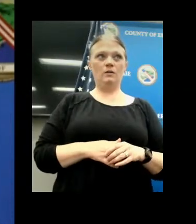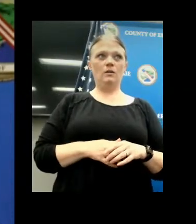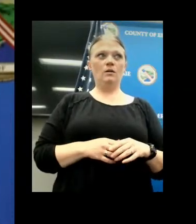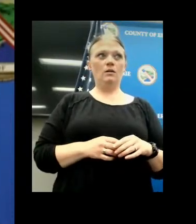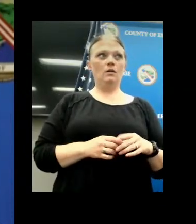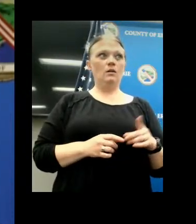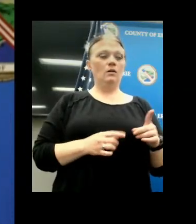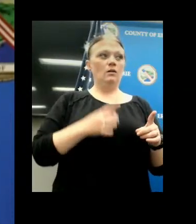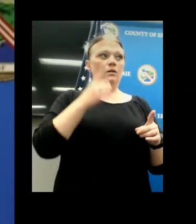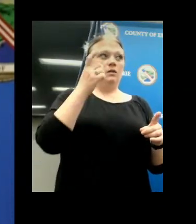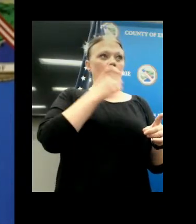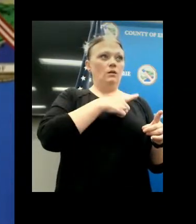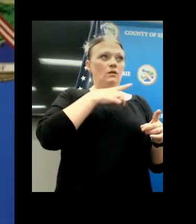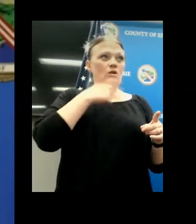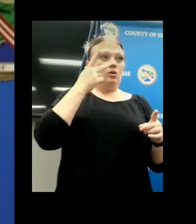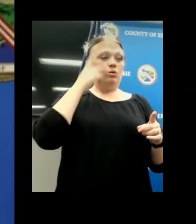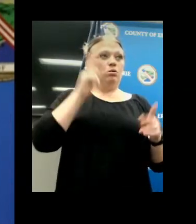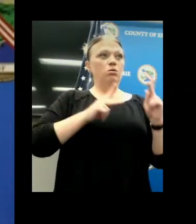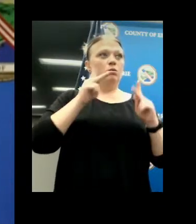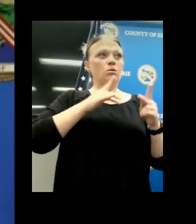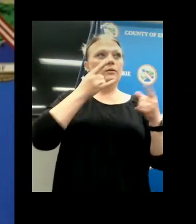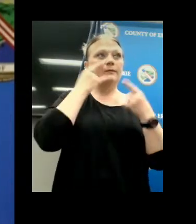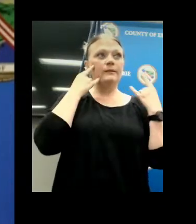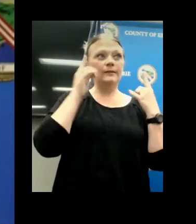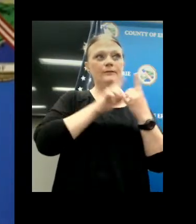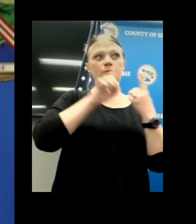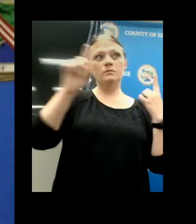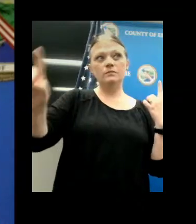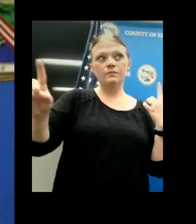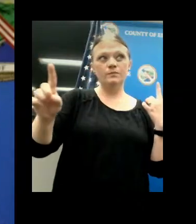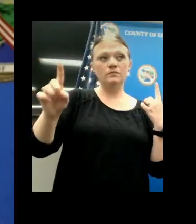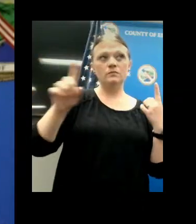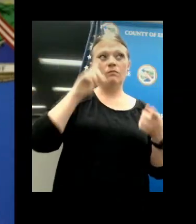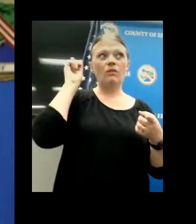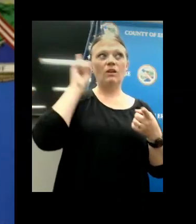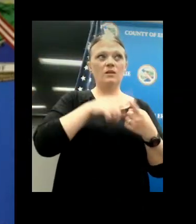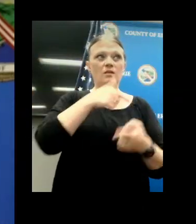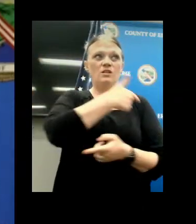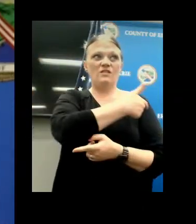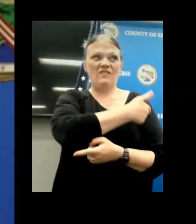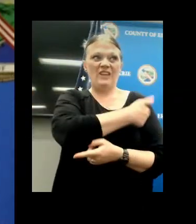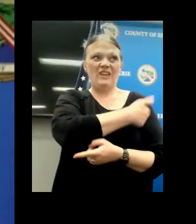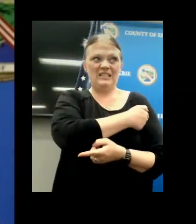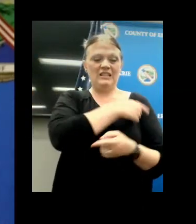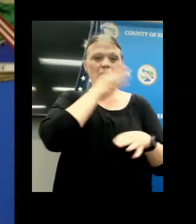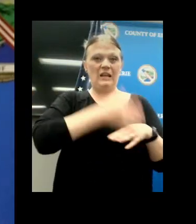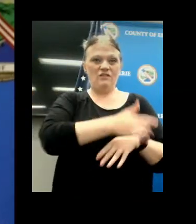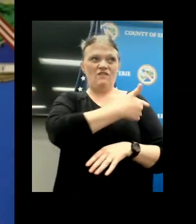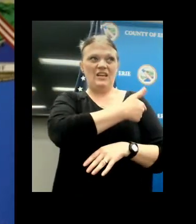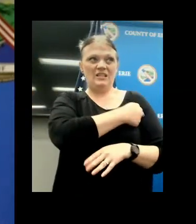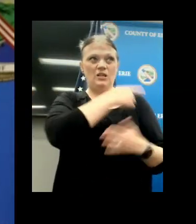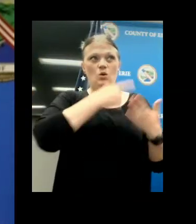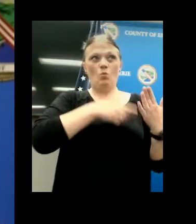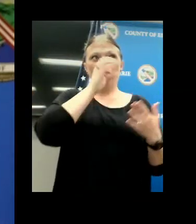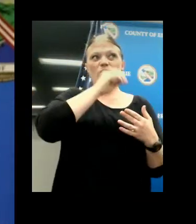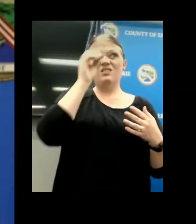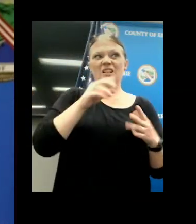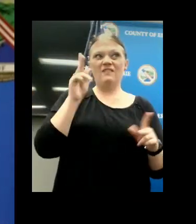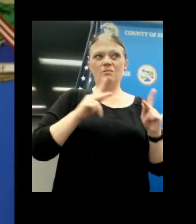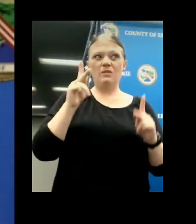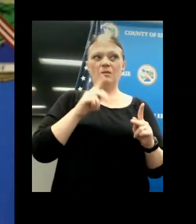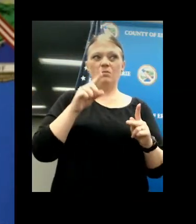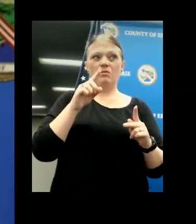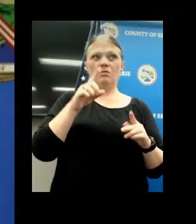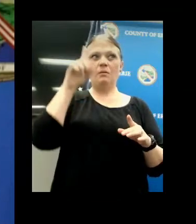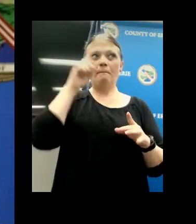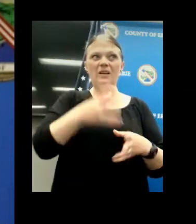you foresee people having to wear masks and do all the social distancing stuff until there's a vaccine? And once there's a vaccine, what percentage of the population has